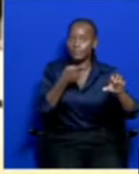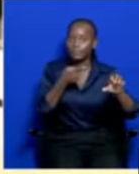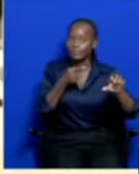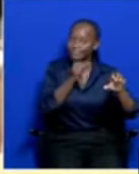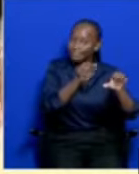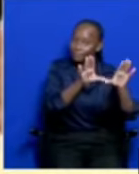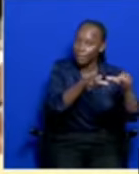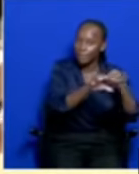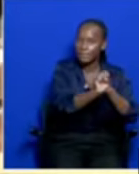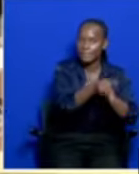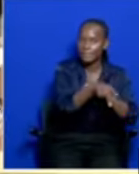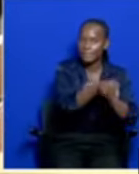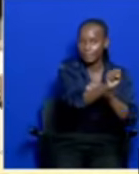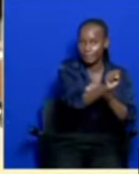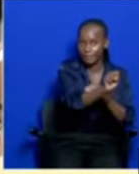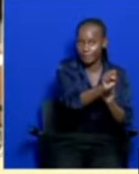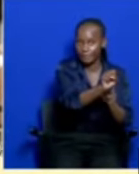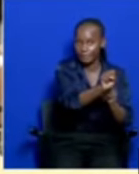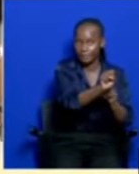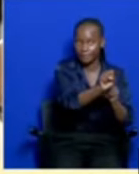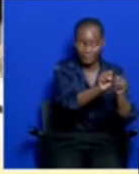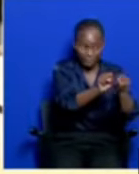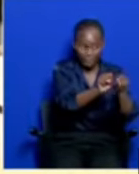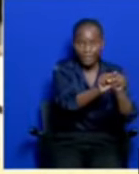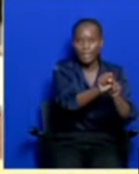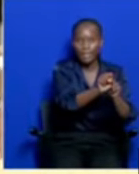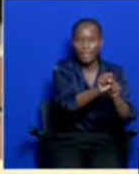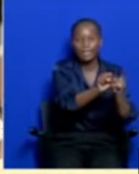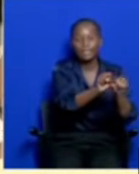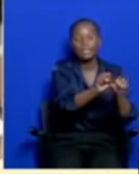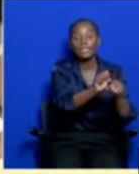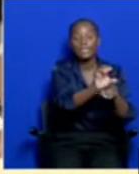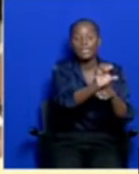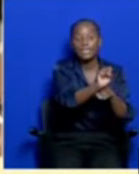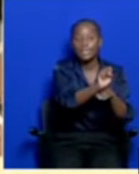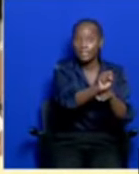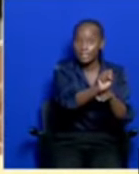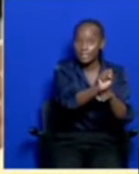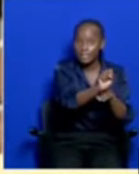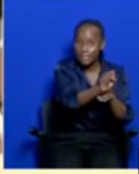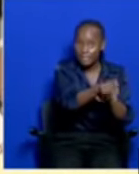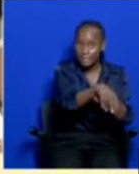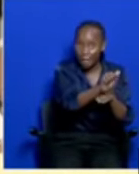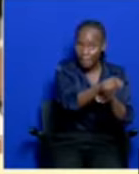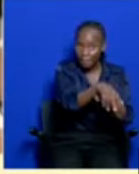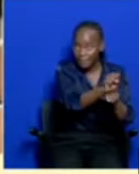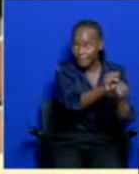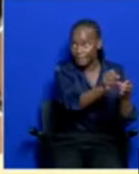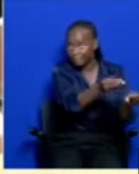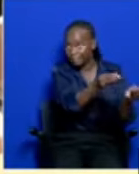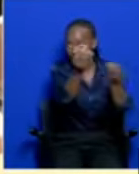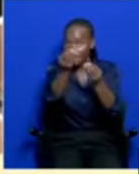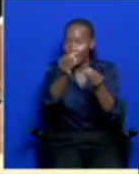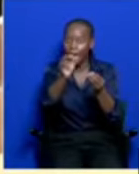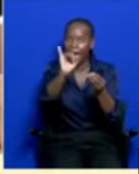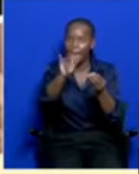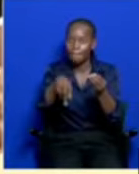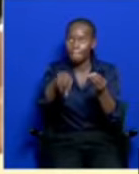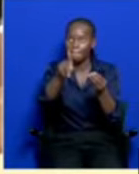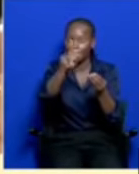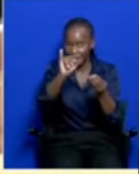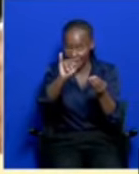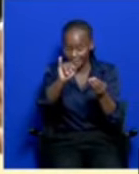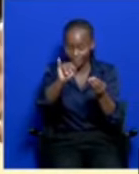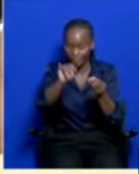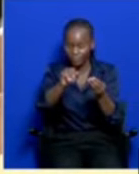the SAPS it came to IPID, this case. From the SAPS, they informed, IPID became involved. You